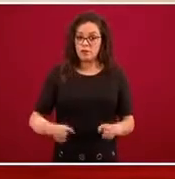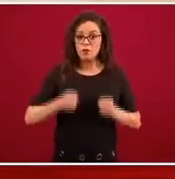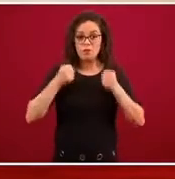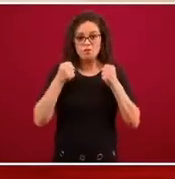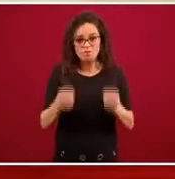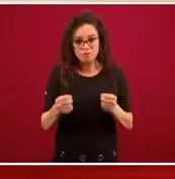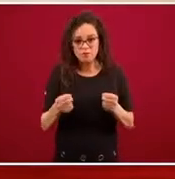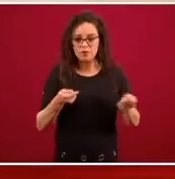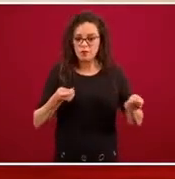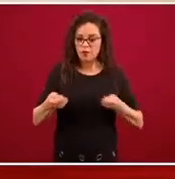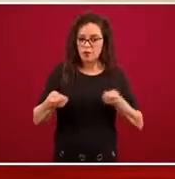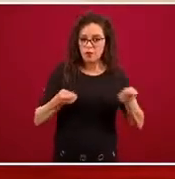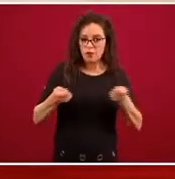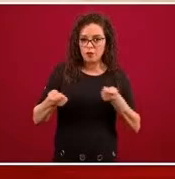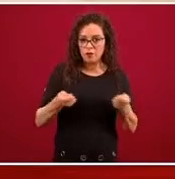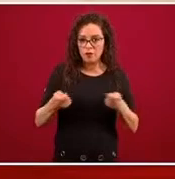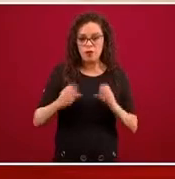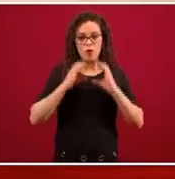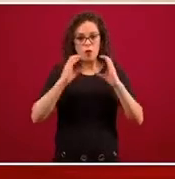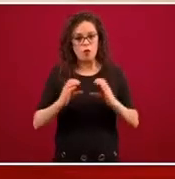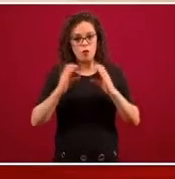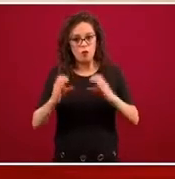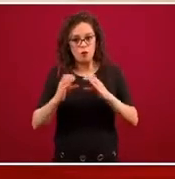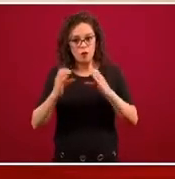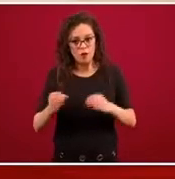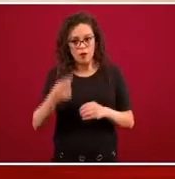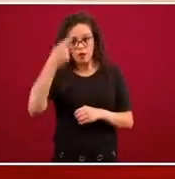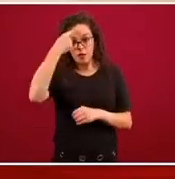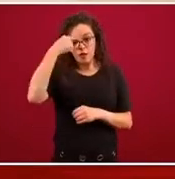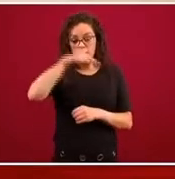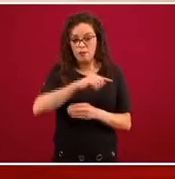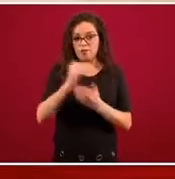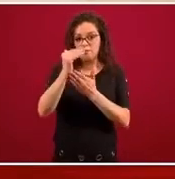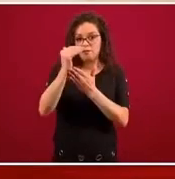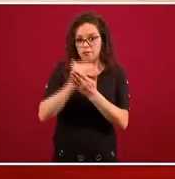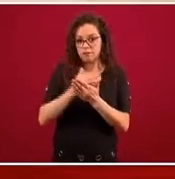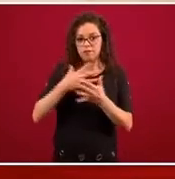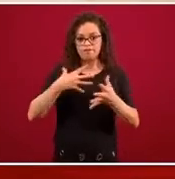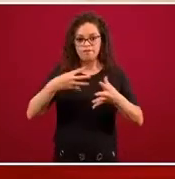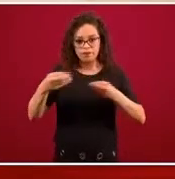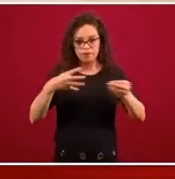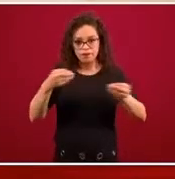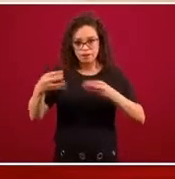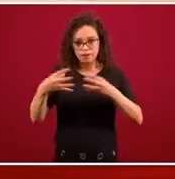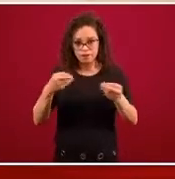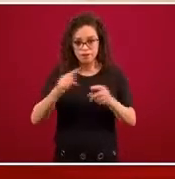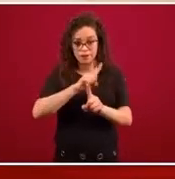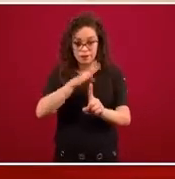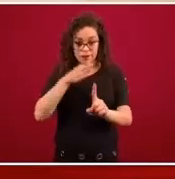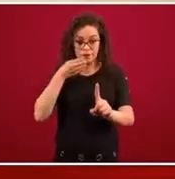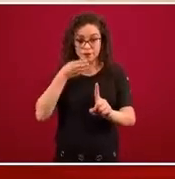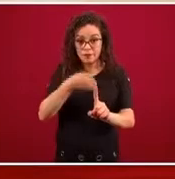authorities to make sure the mitigation measures are abided by,